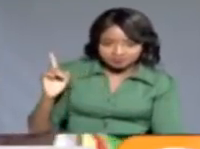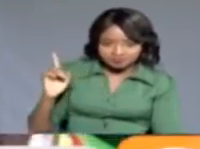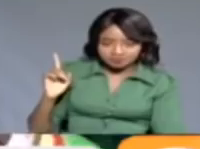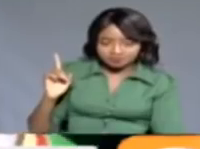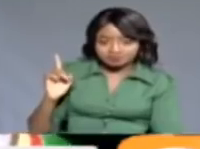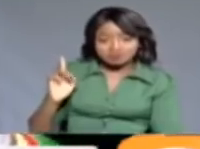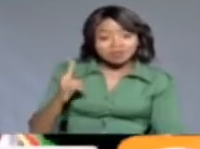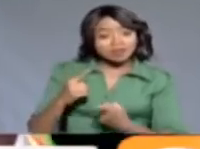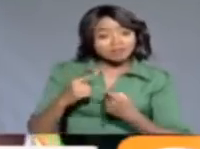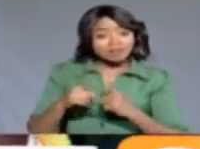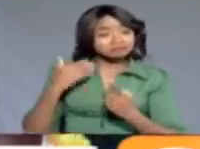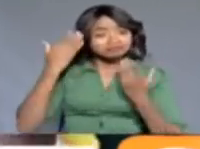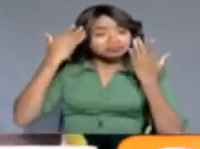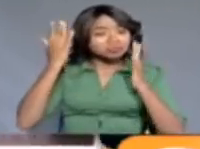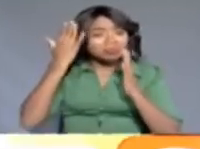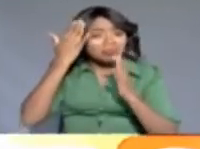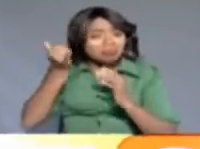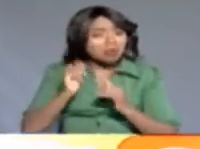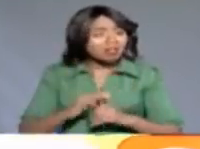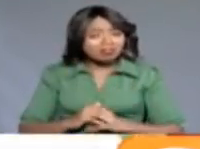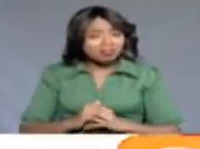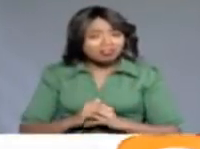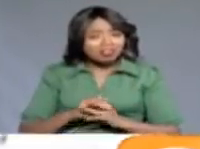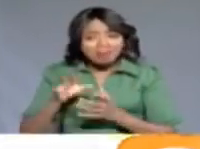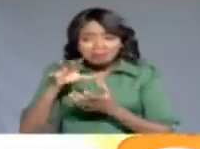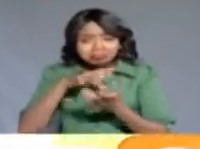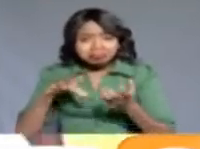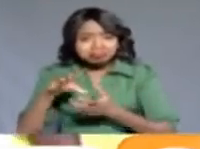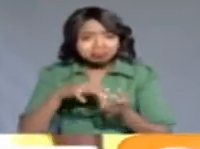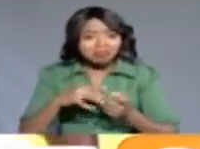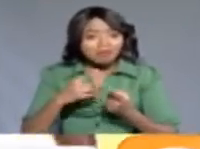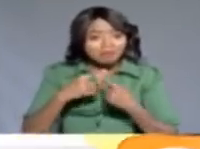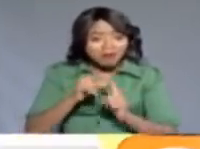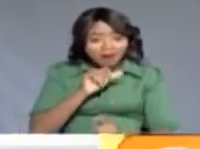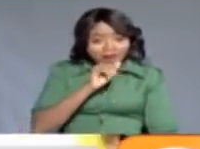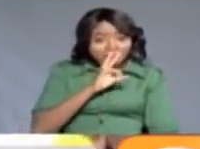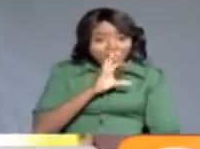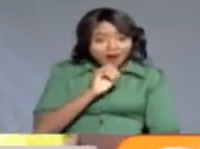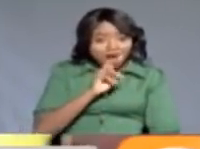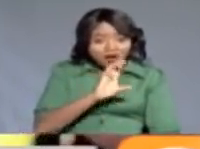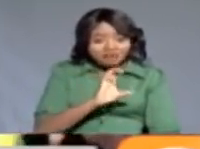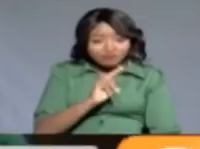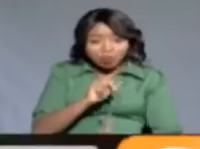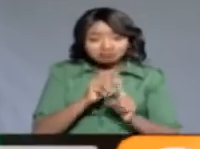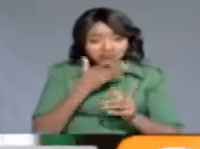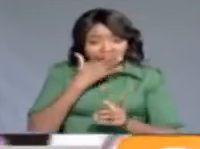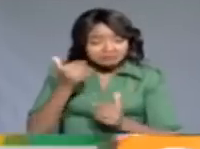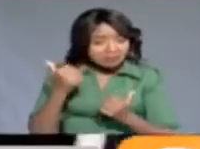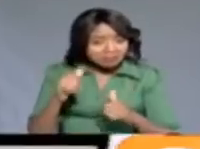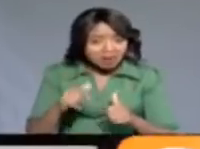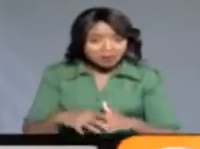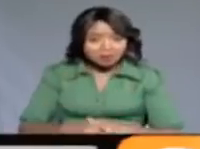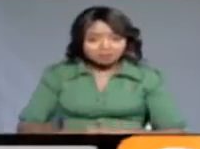It is, however, still unclear what prompted the mix-up, with the Confederation of African Football yet to respond to the drama.